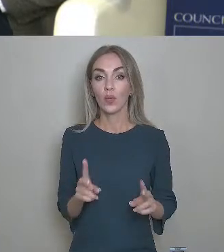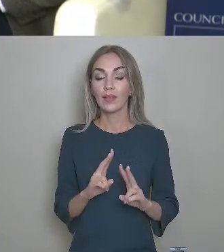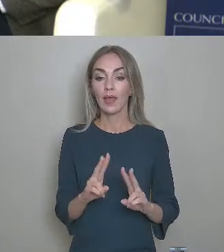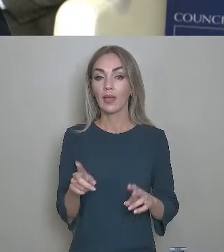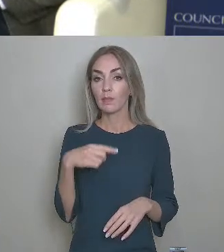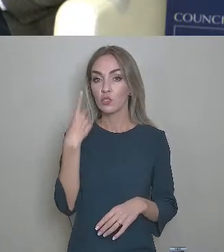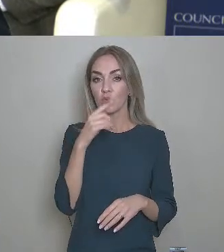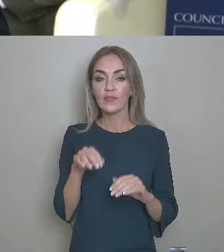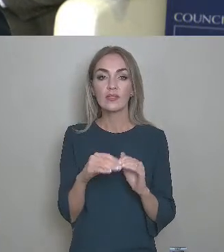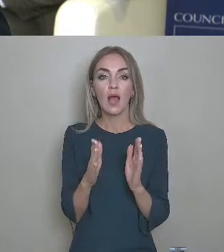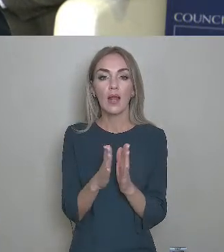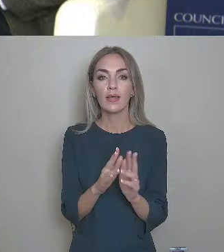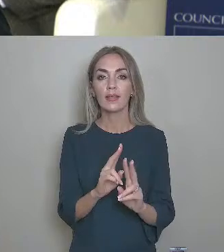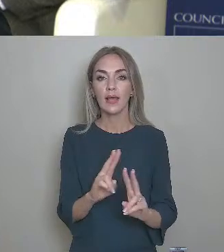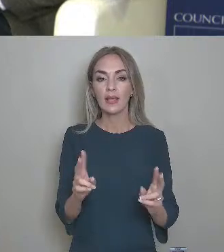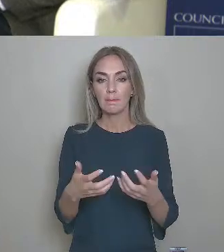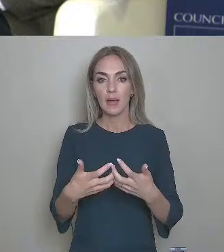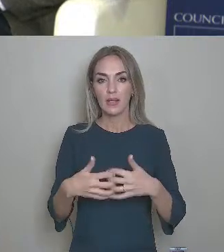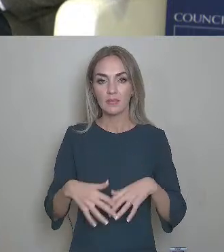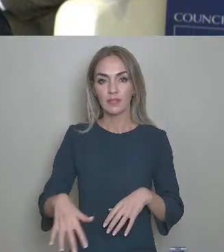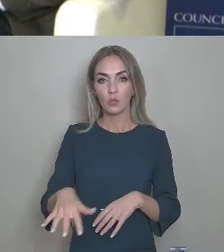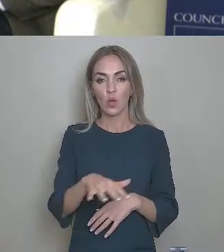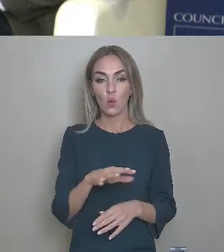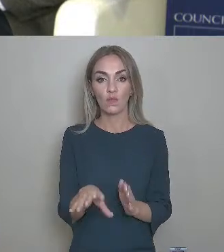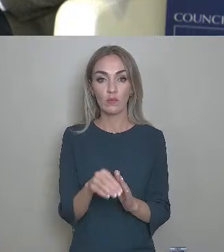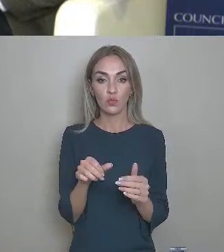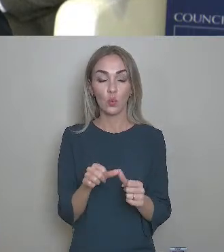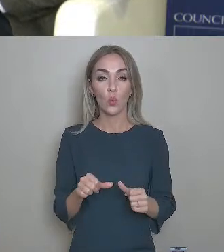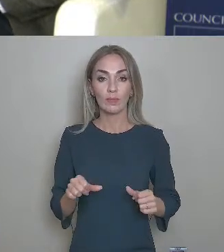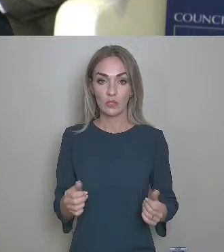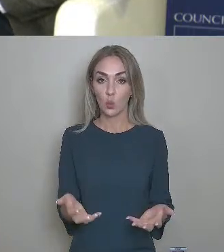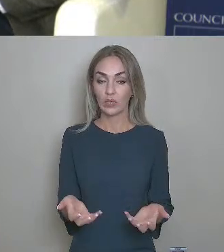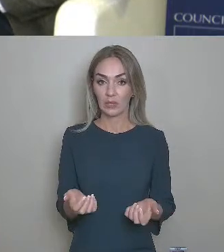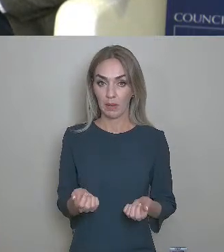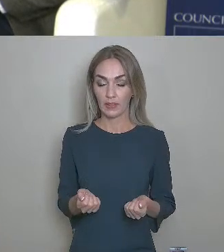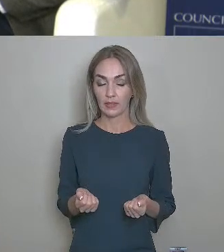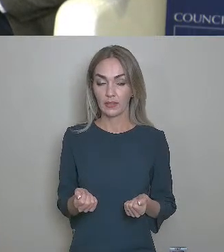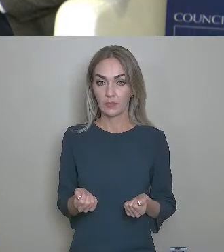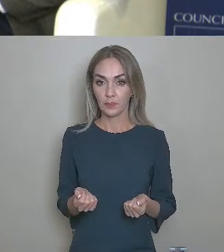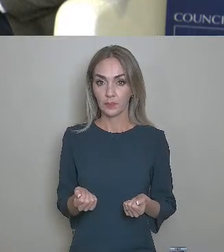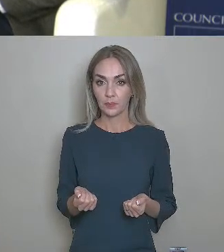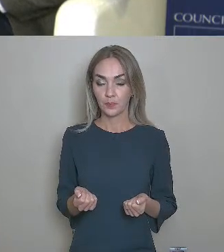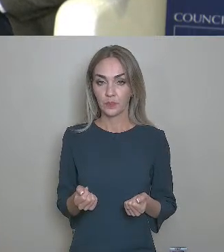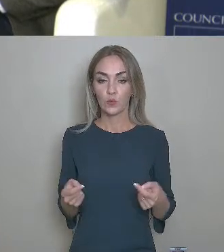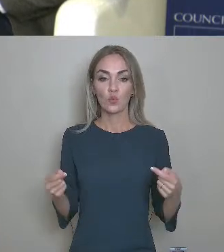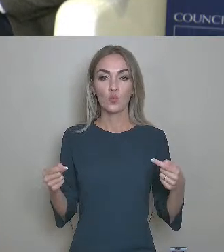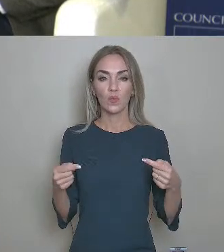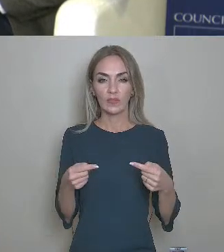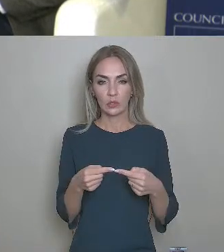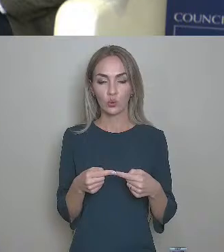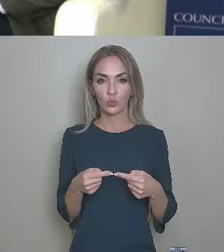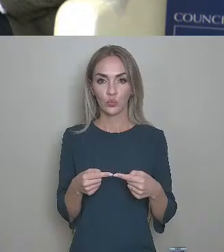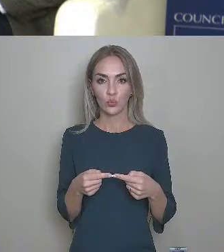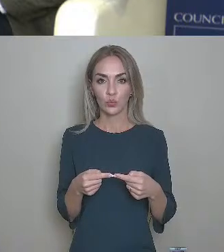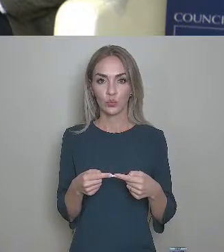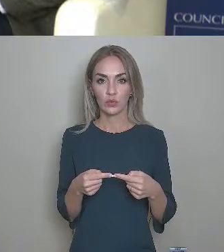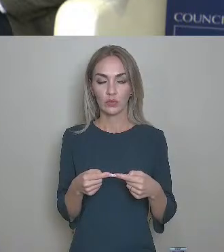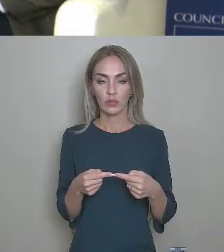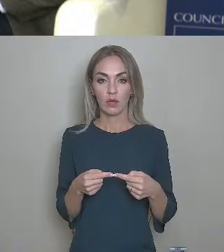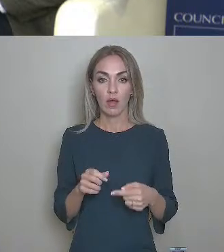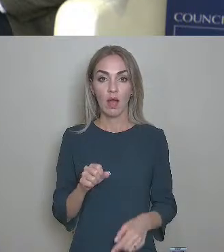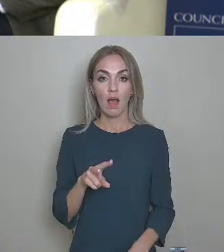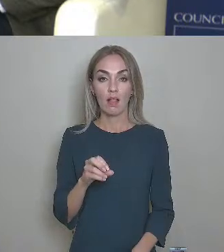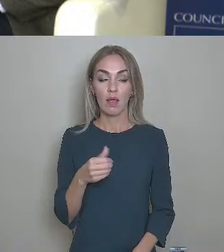rejection. But the most important thing here is how TEC can get reliable,